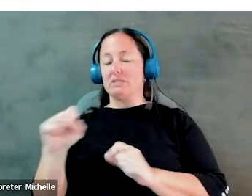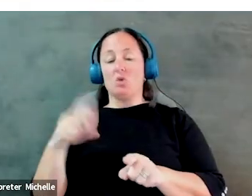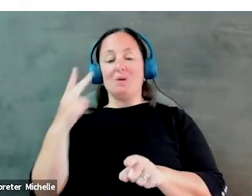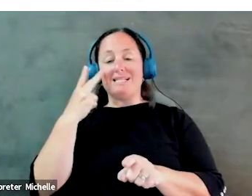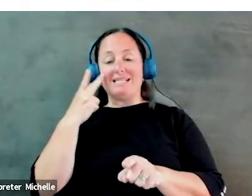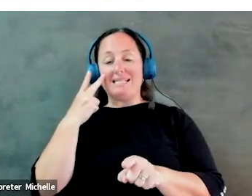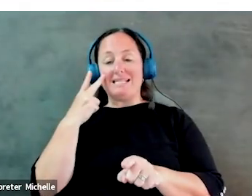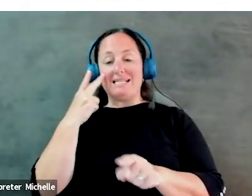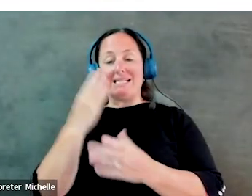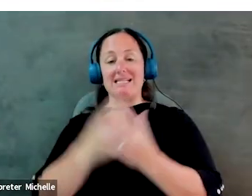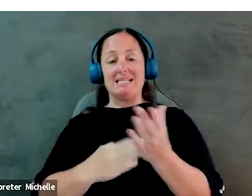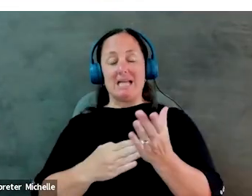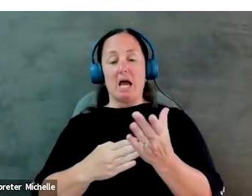some